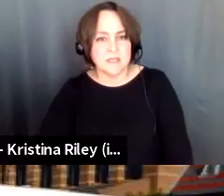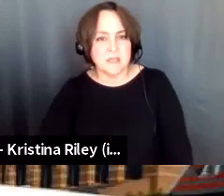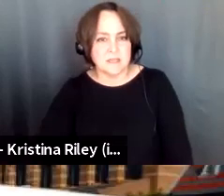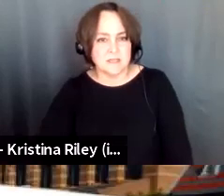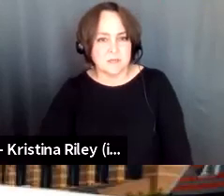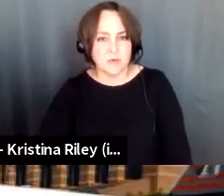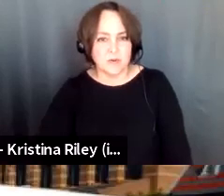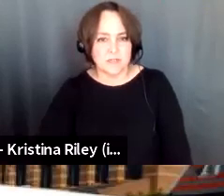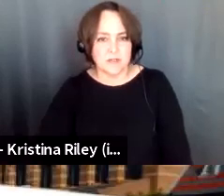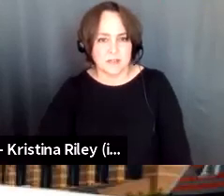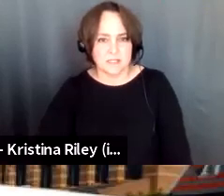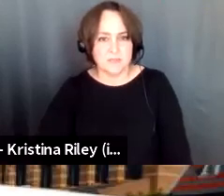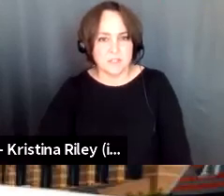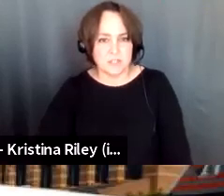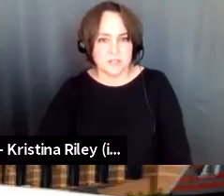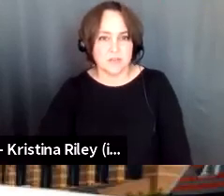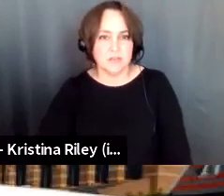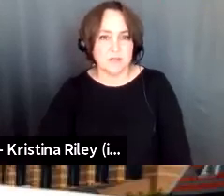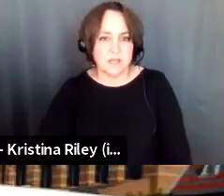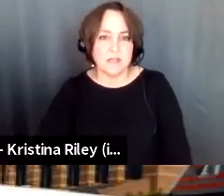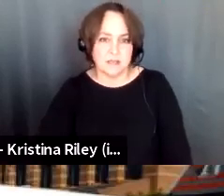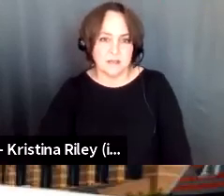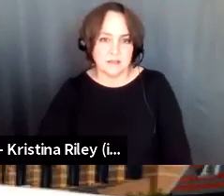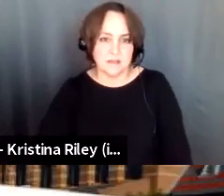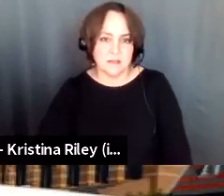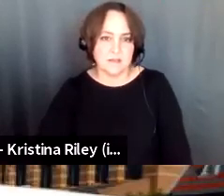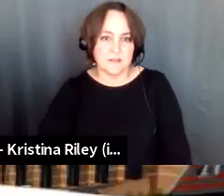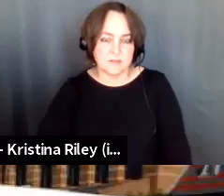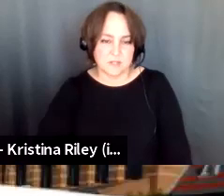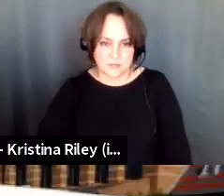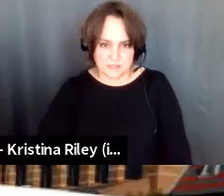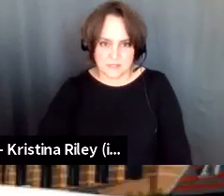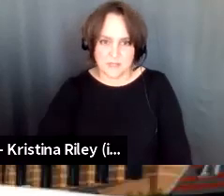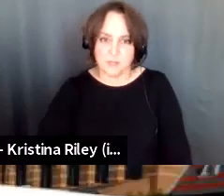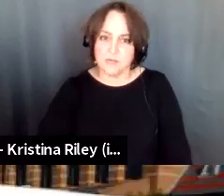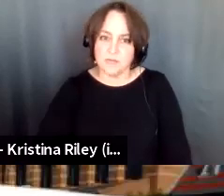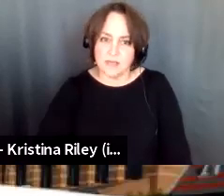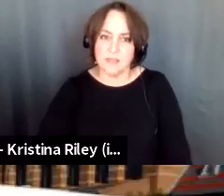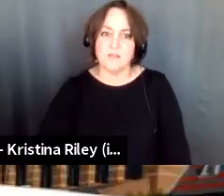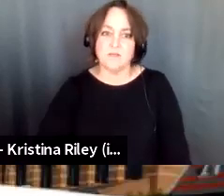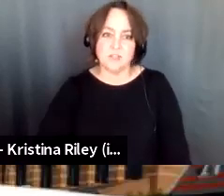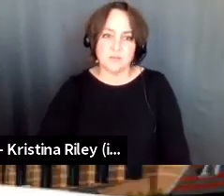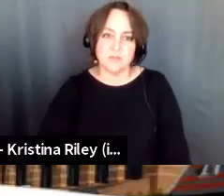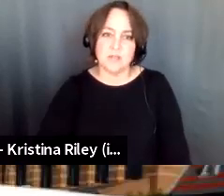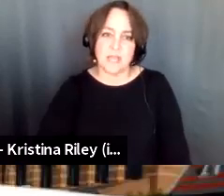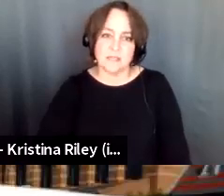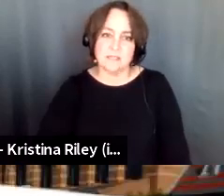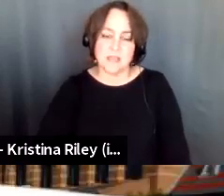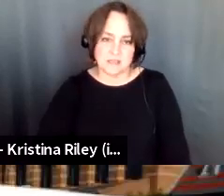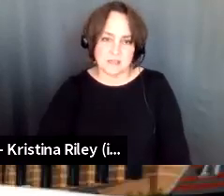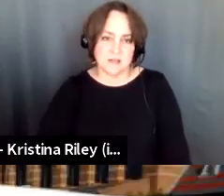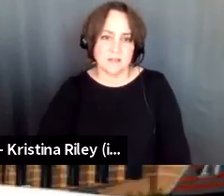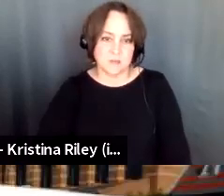DeafSpace is important to Gallaudet's mission to creating those spaces and providing visual